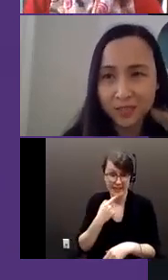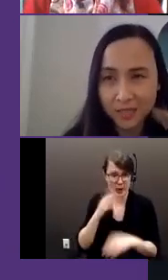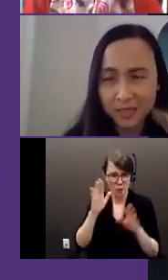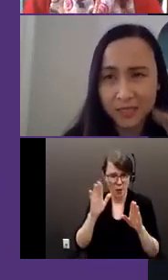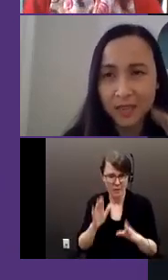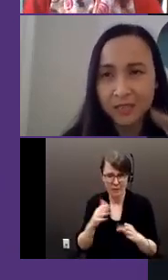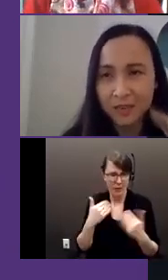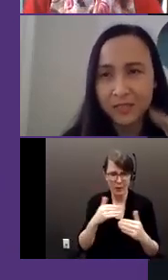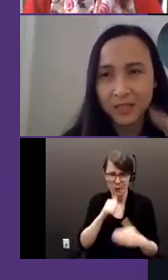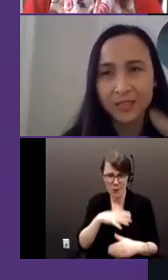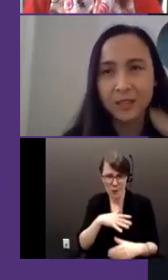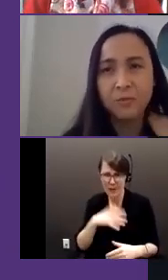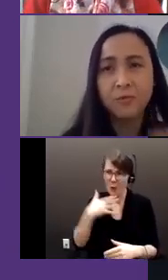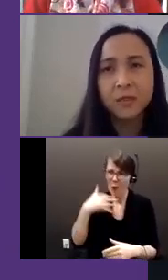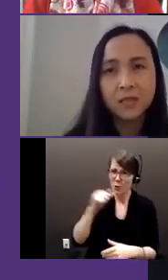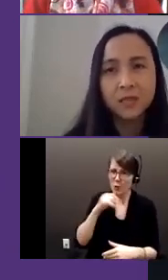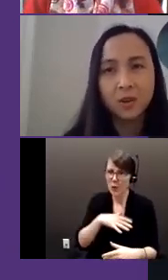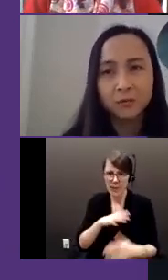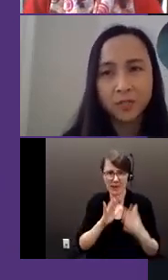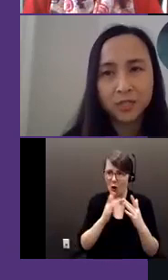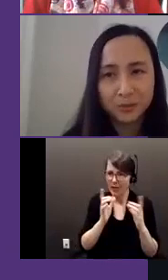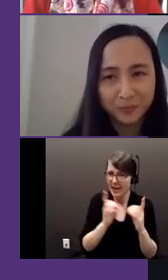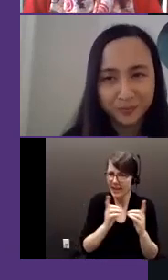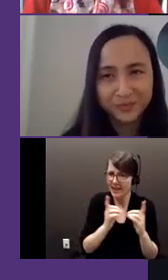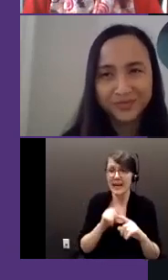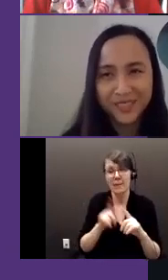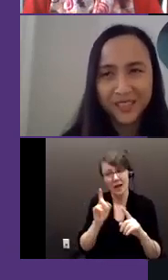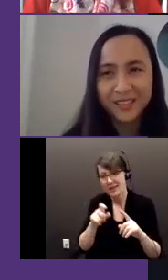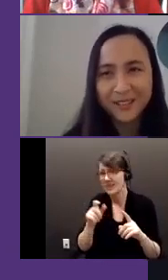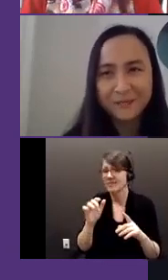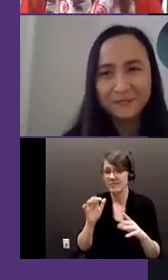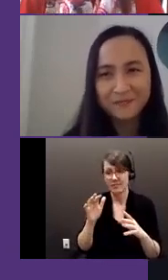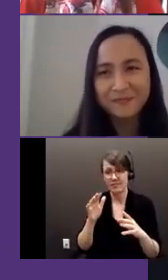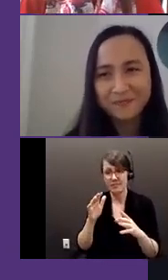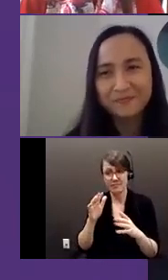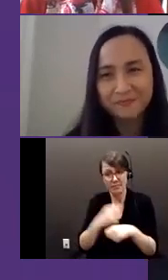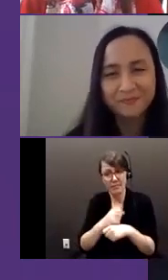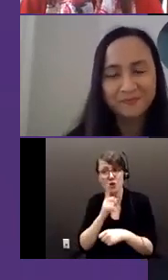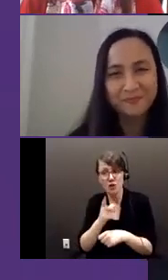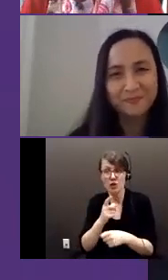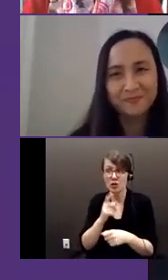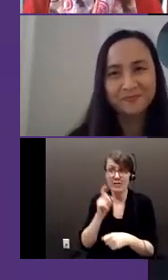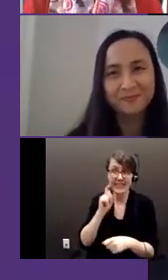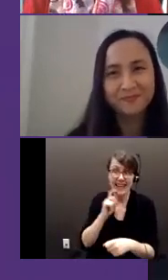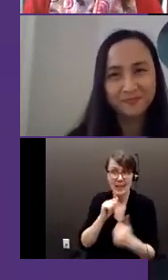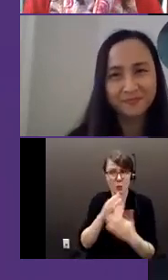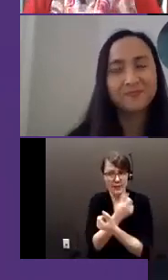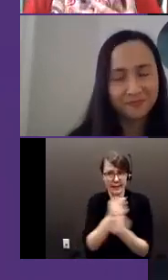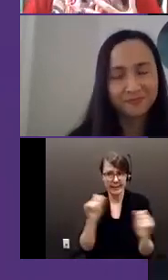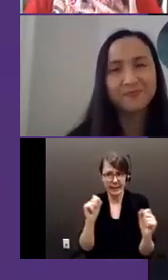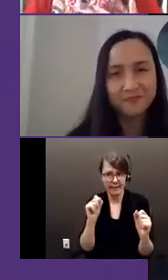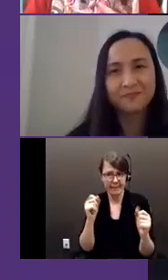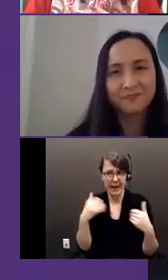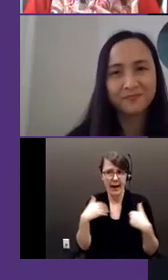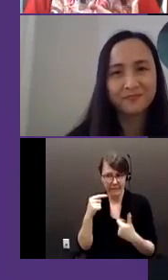safe sex, and that we really need the conversation. Absolutely. You know, my hope, if I may just say, my hope